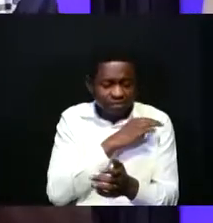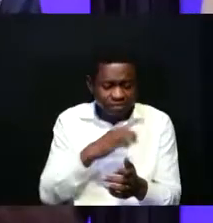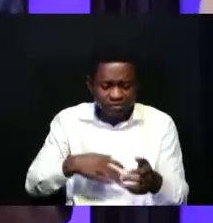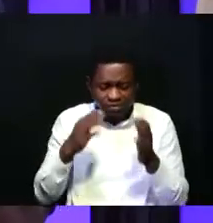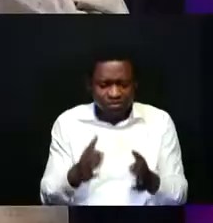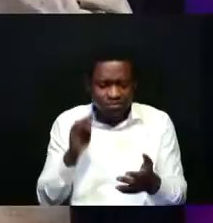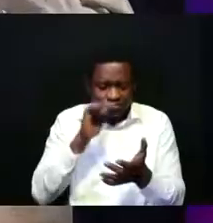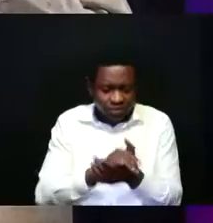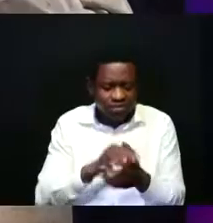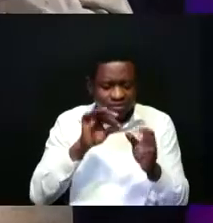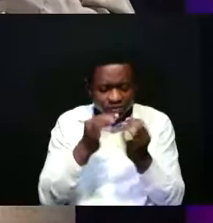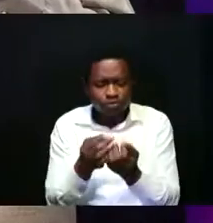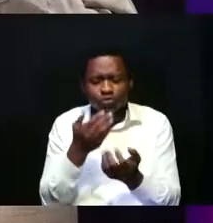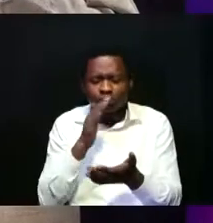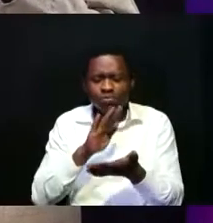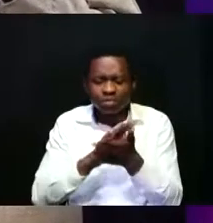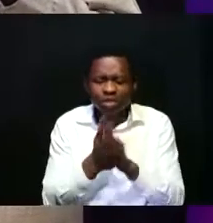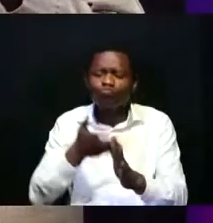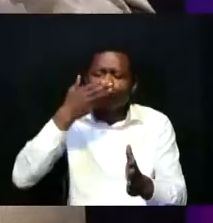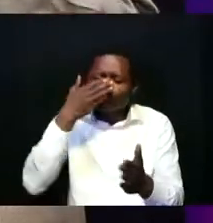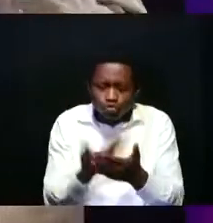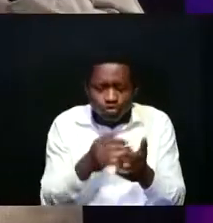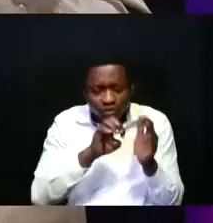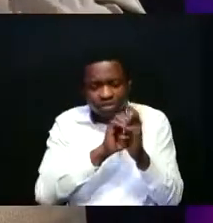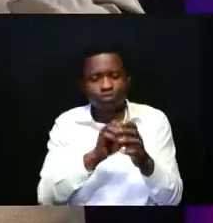will be examples.